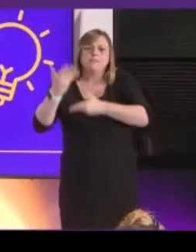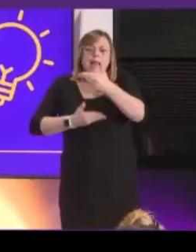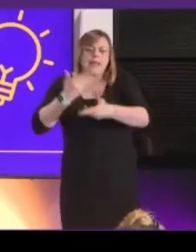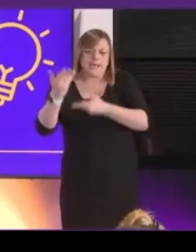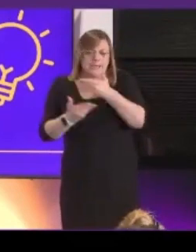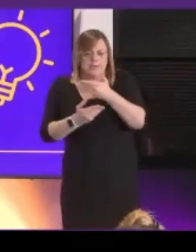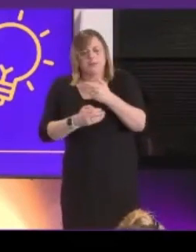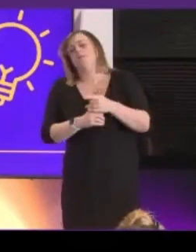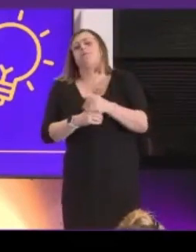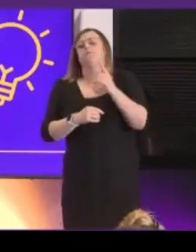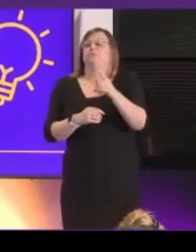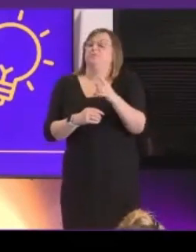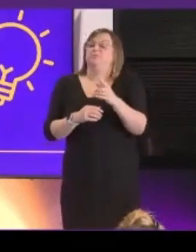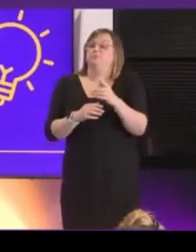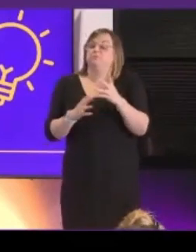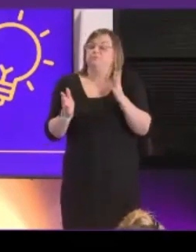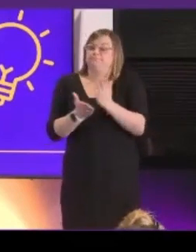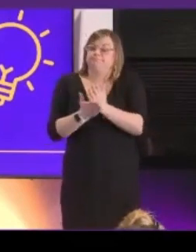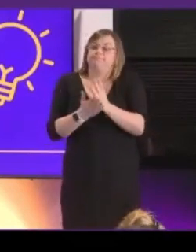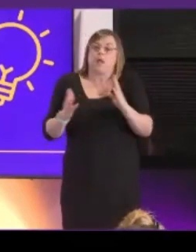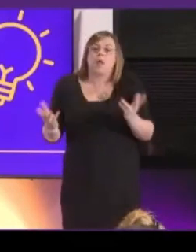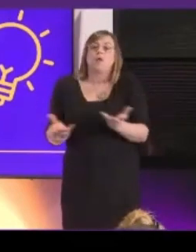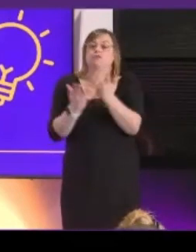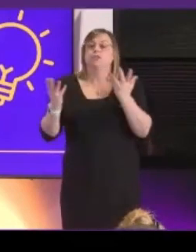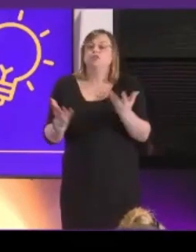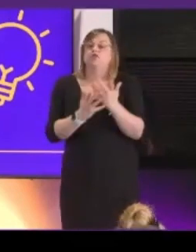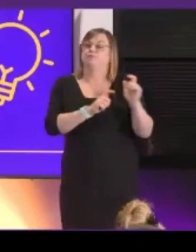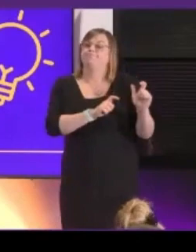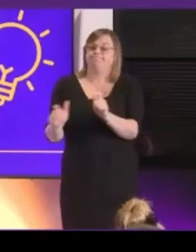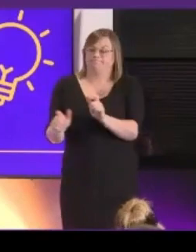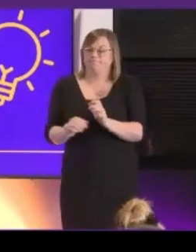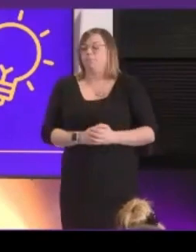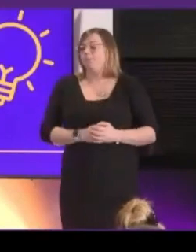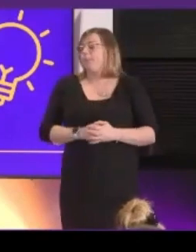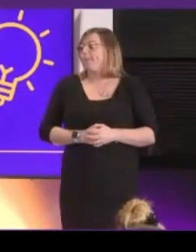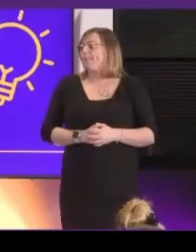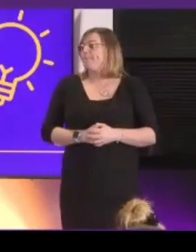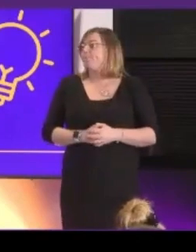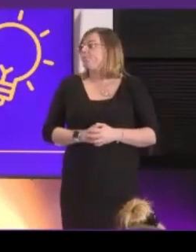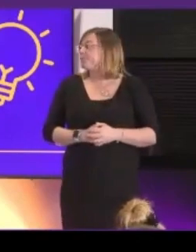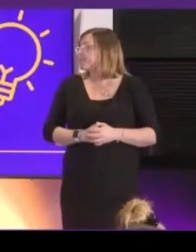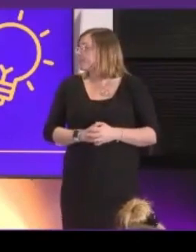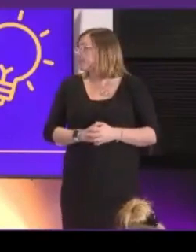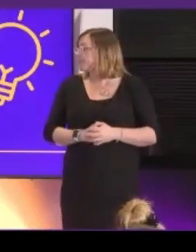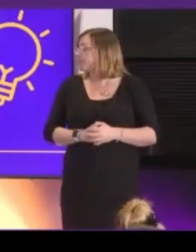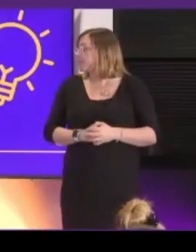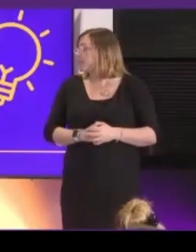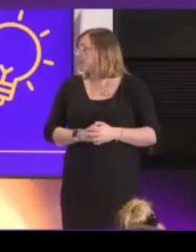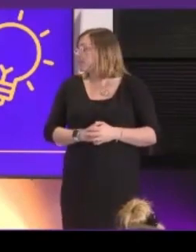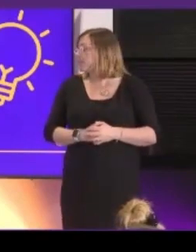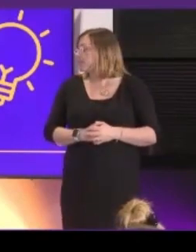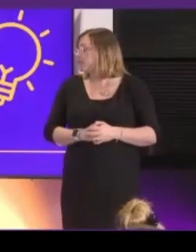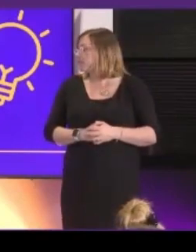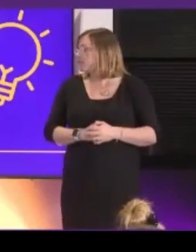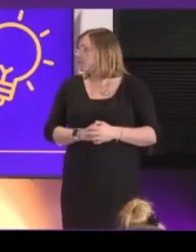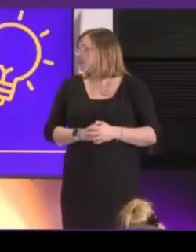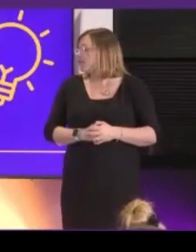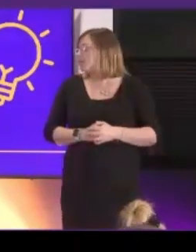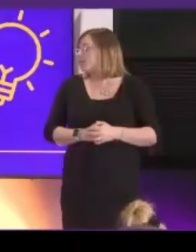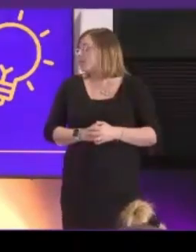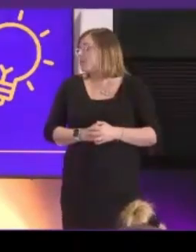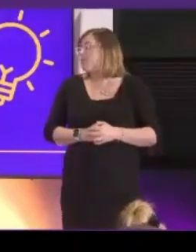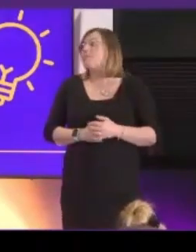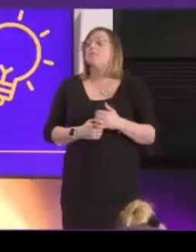So I would very much encourage those. And I think lastly to your question, and that's for all of us.